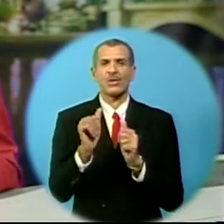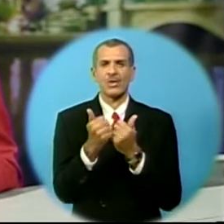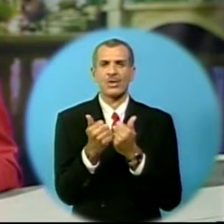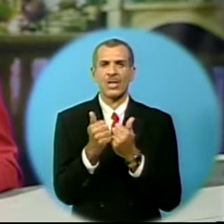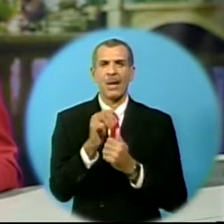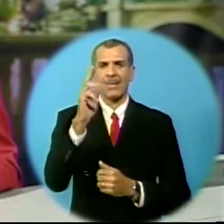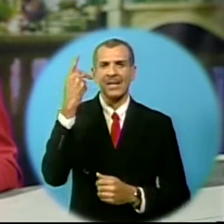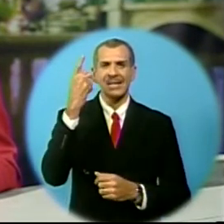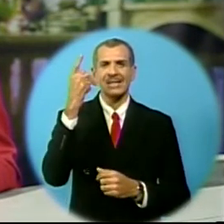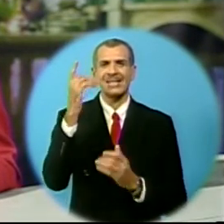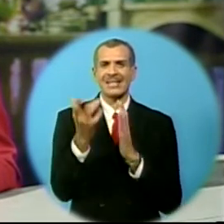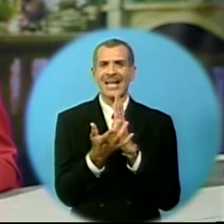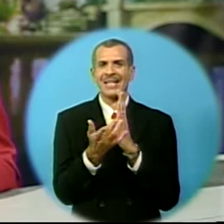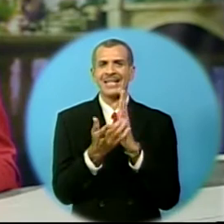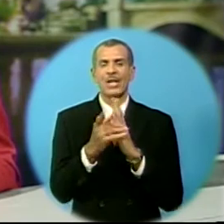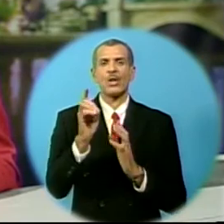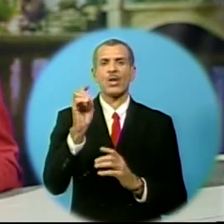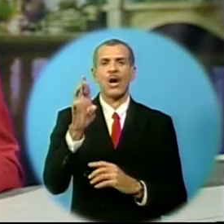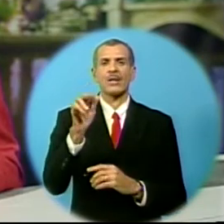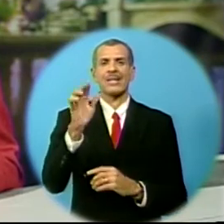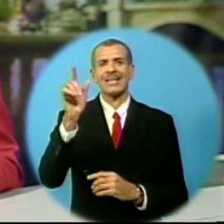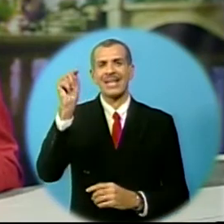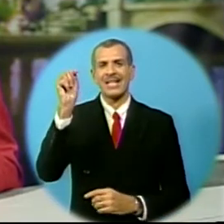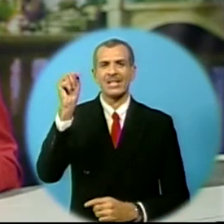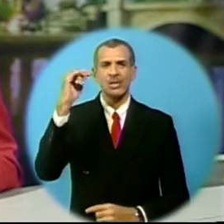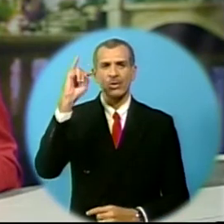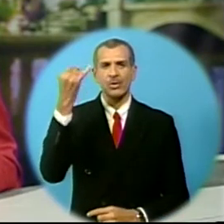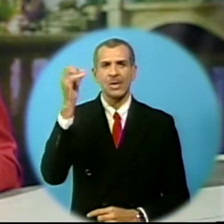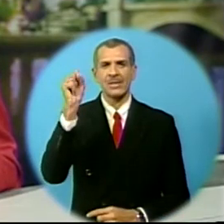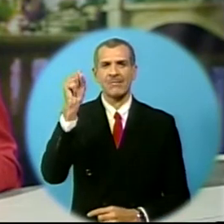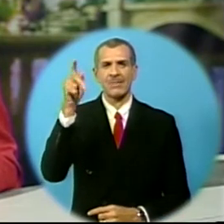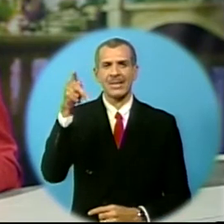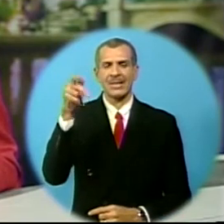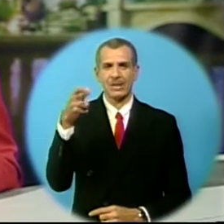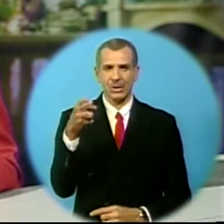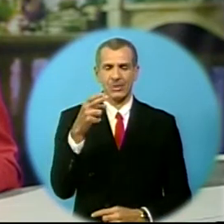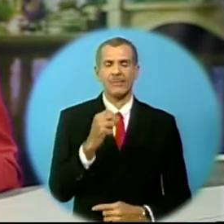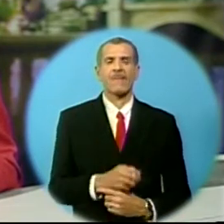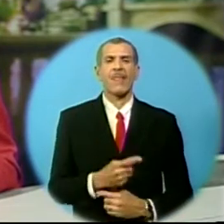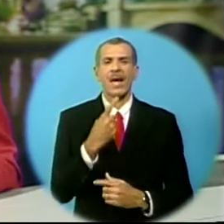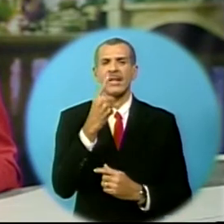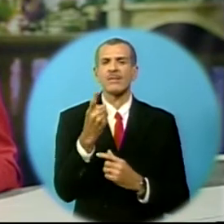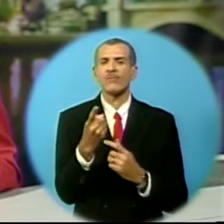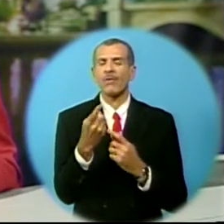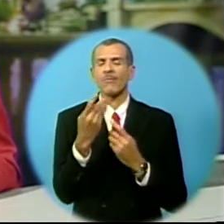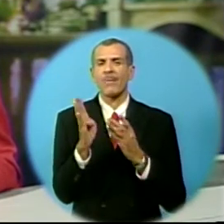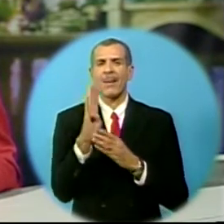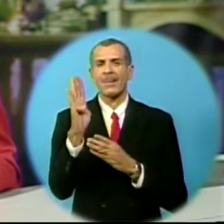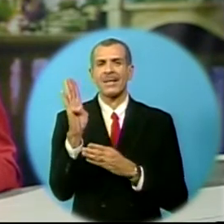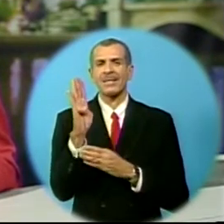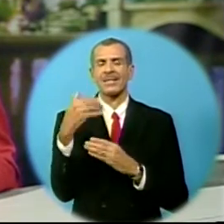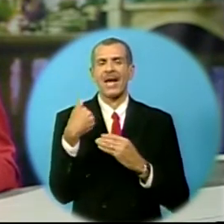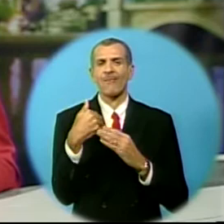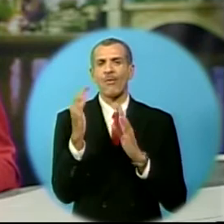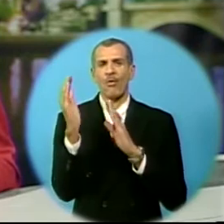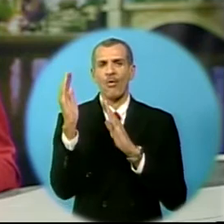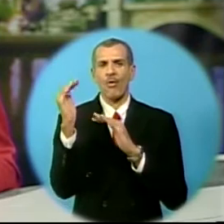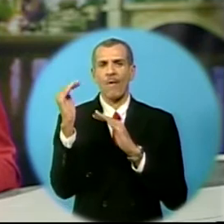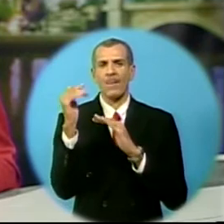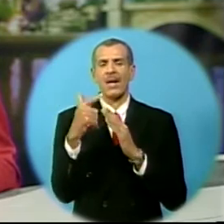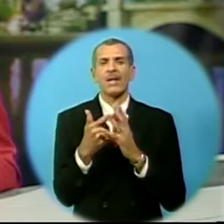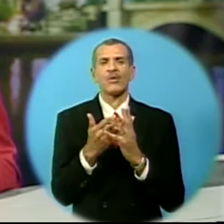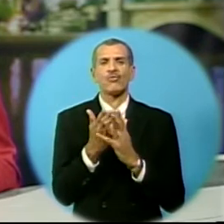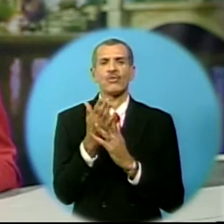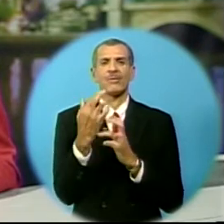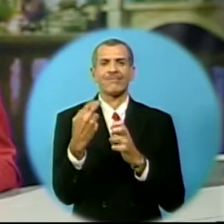political scientist Dr. Tennyson Joseph. The aim of the meeting is primarily to give Barbadians hope at a time when the country is going through